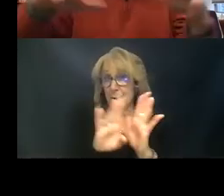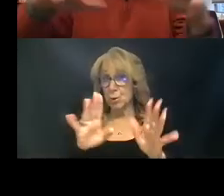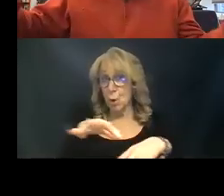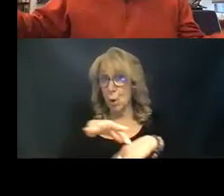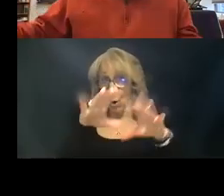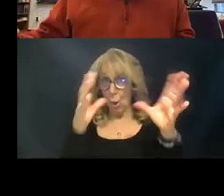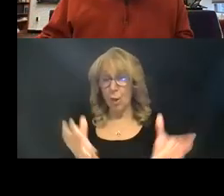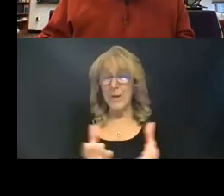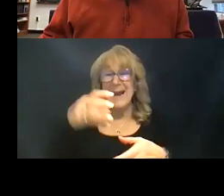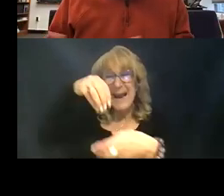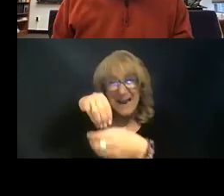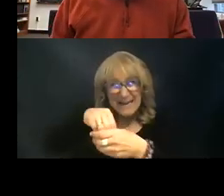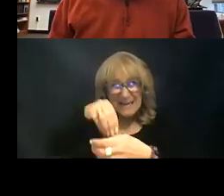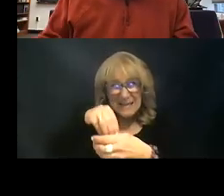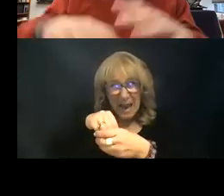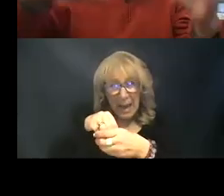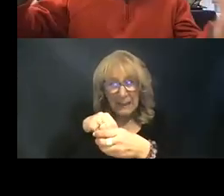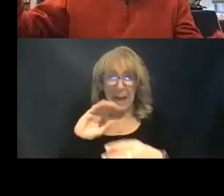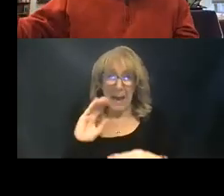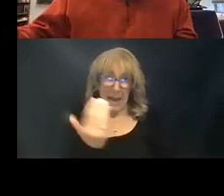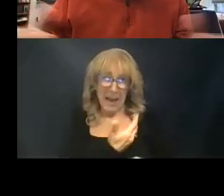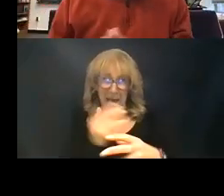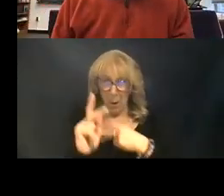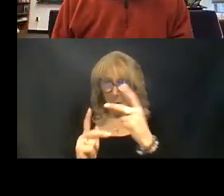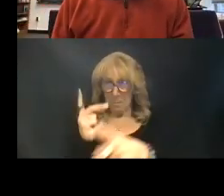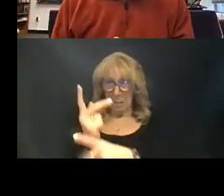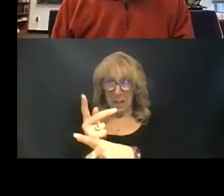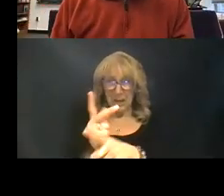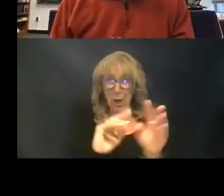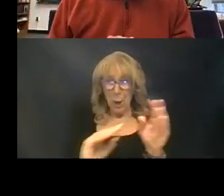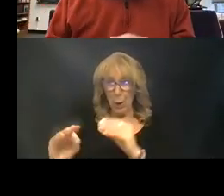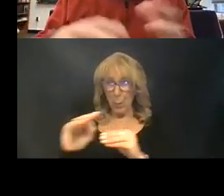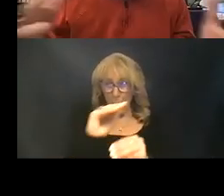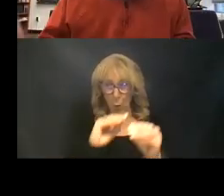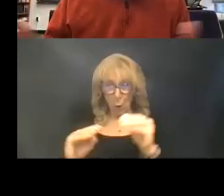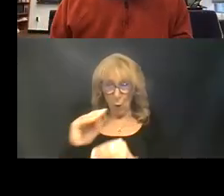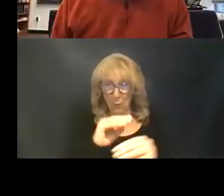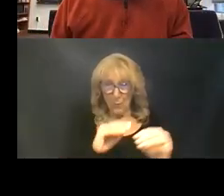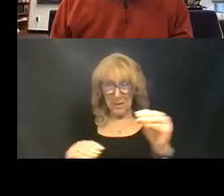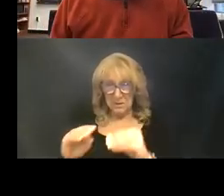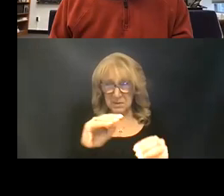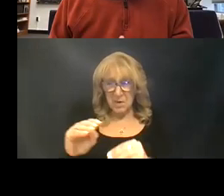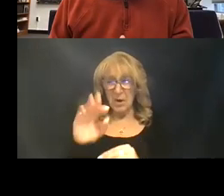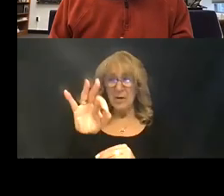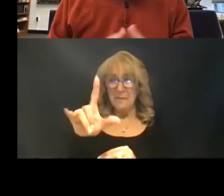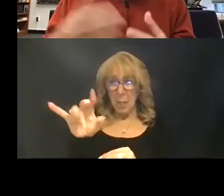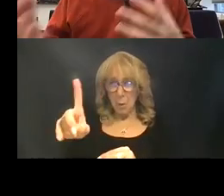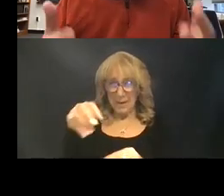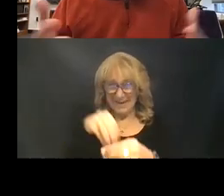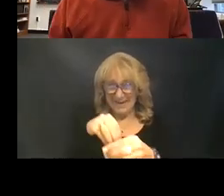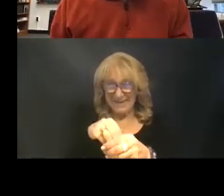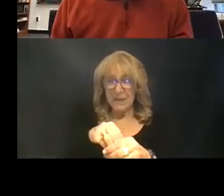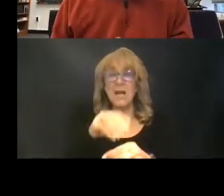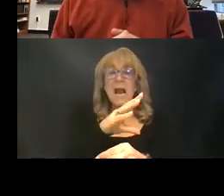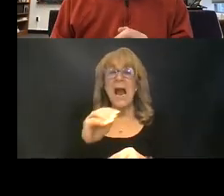that inside our planet is our movements of the fluid, and the movements are give rise